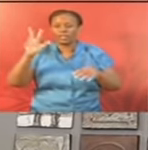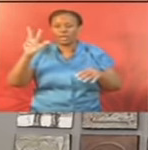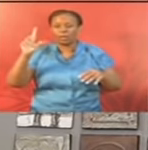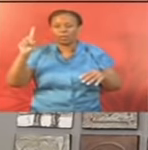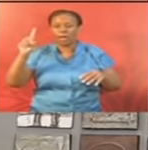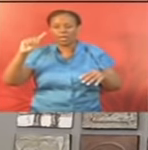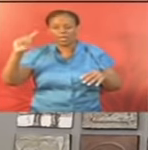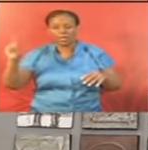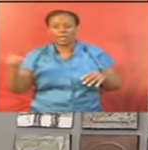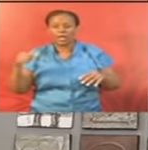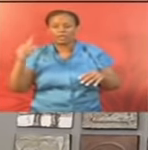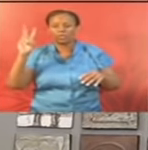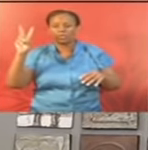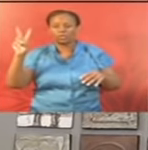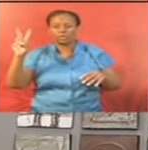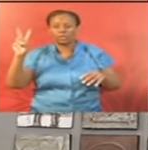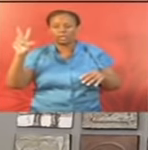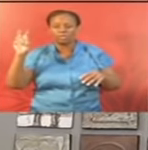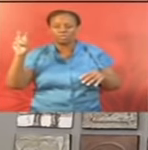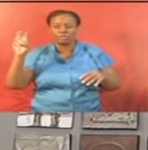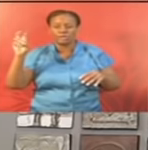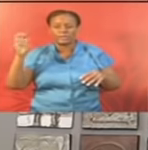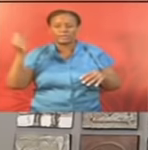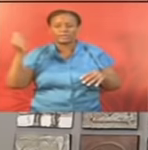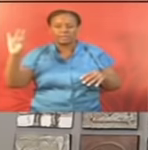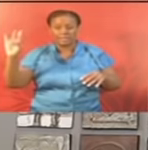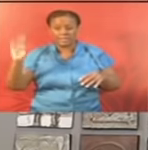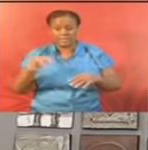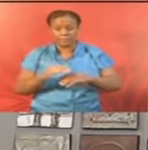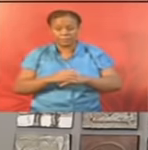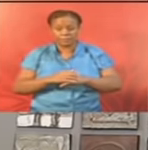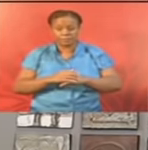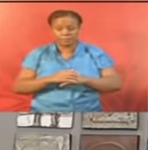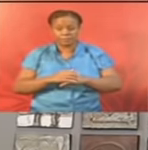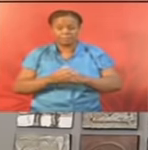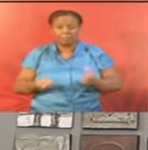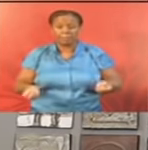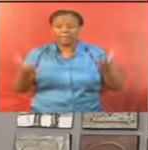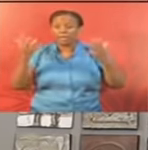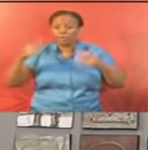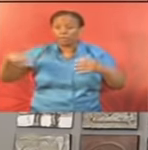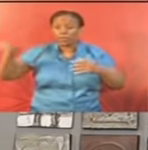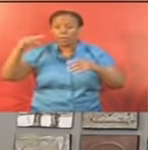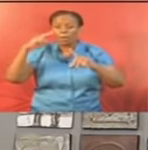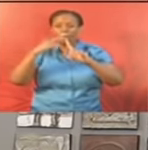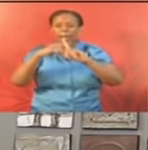31,270. The number of samples testing positive to date stands at